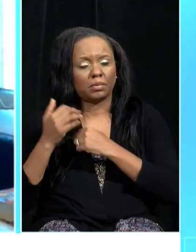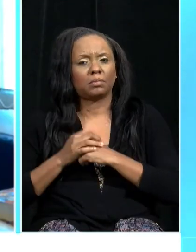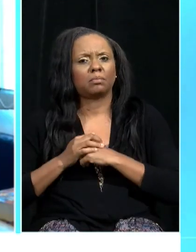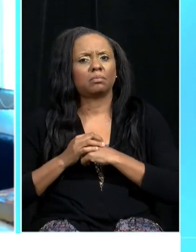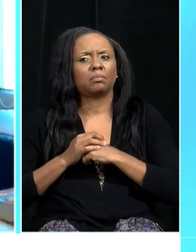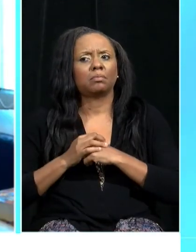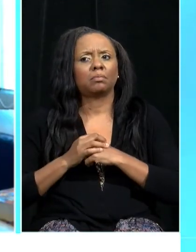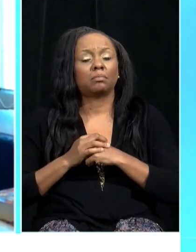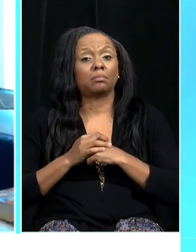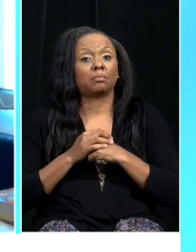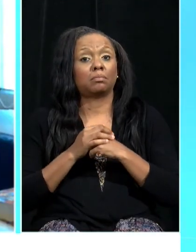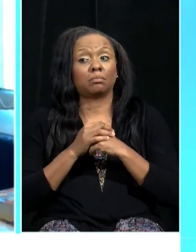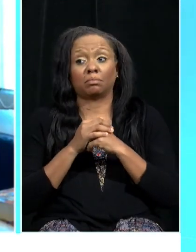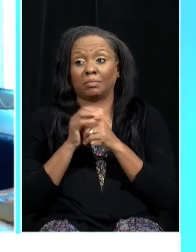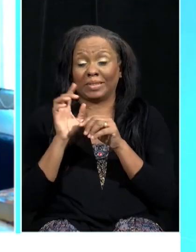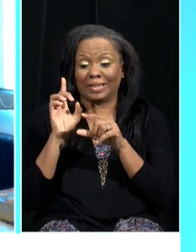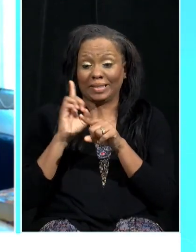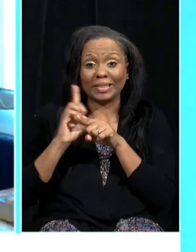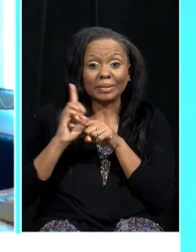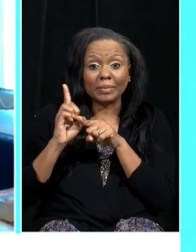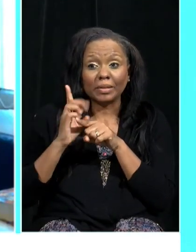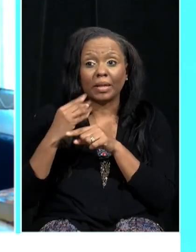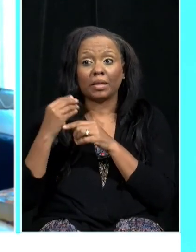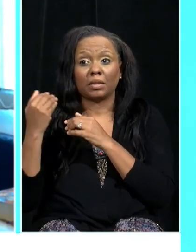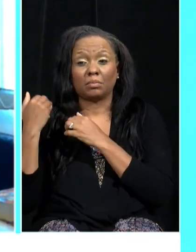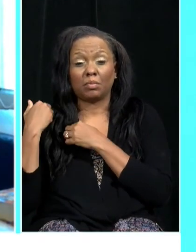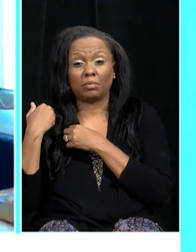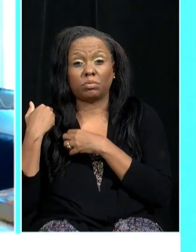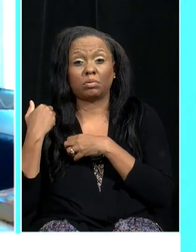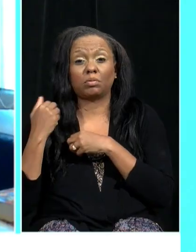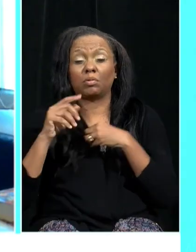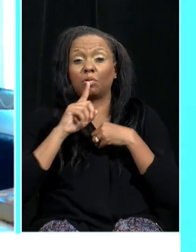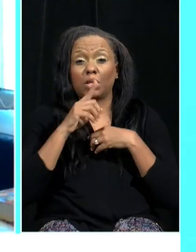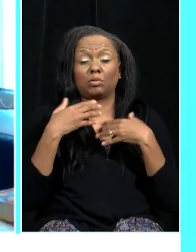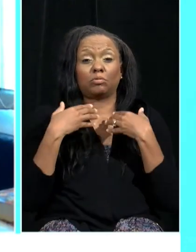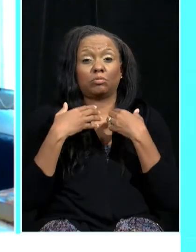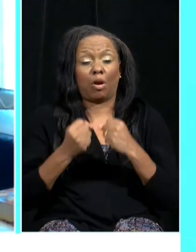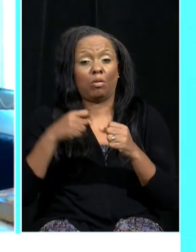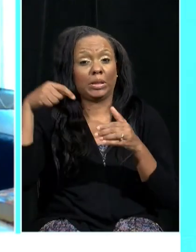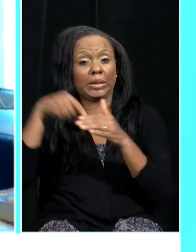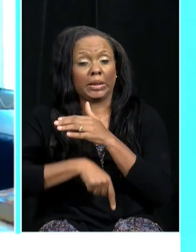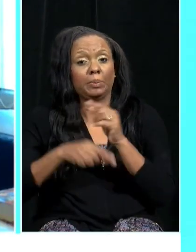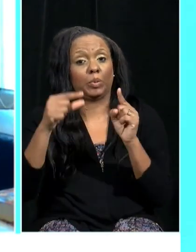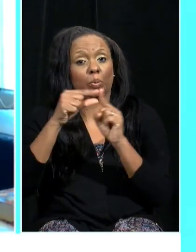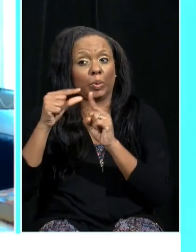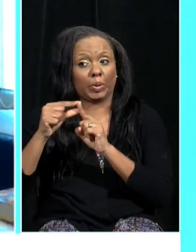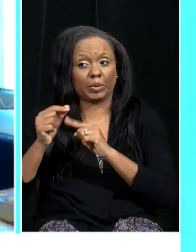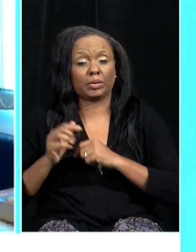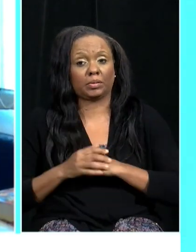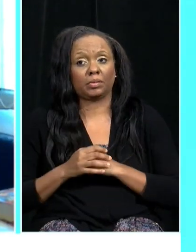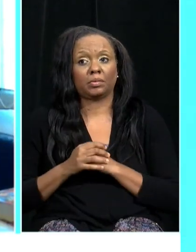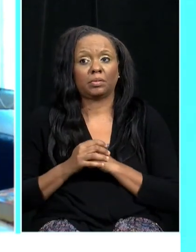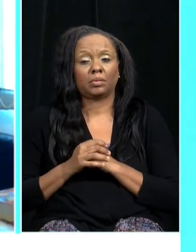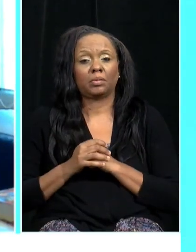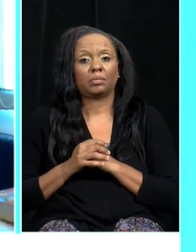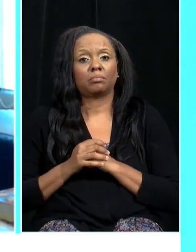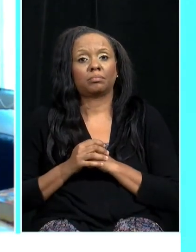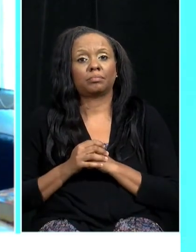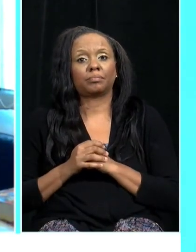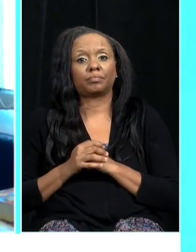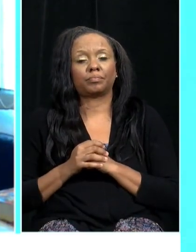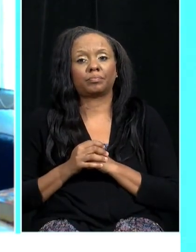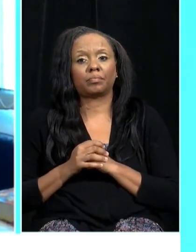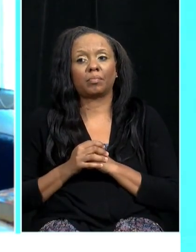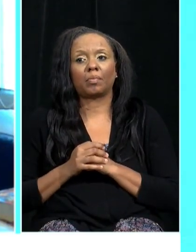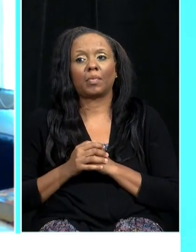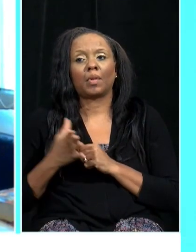discipline, are very loaded, and it comes down to fiscal normality norms that align with